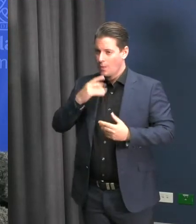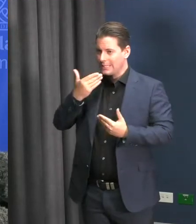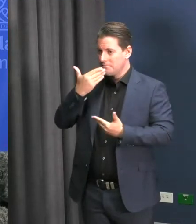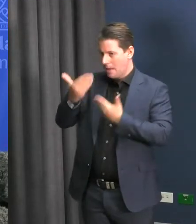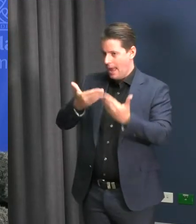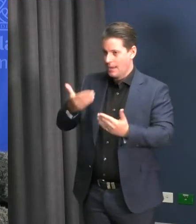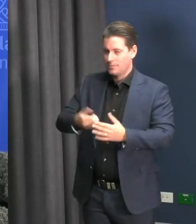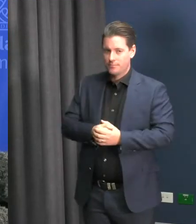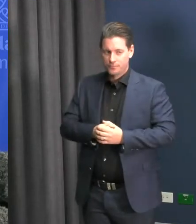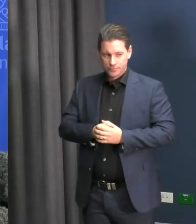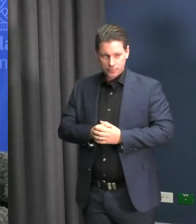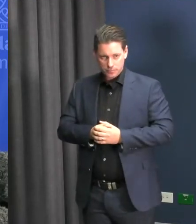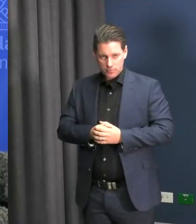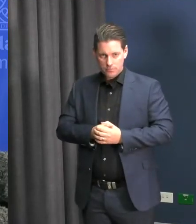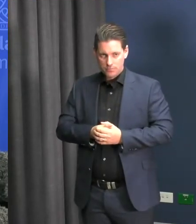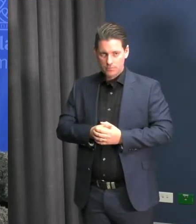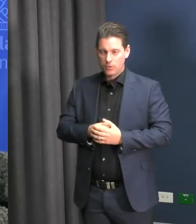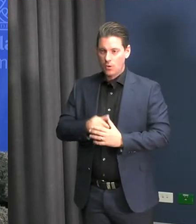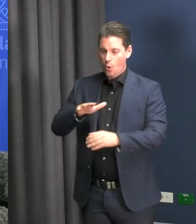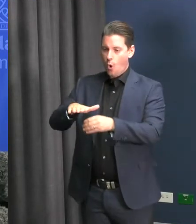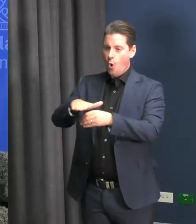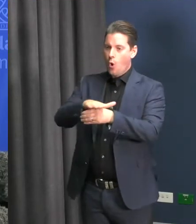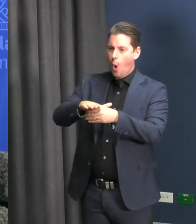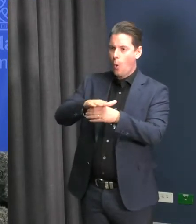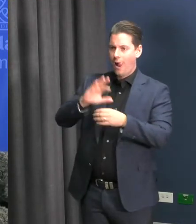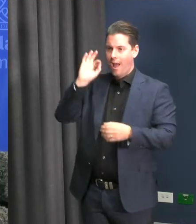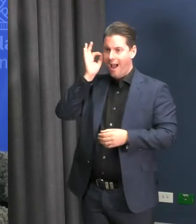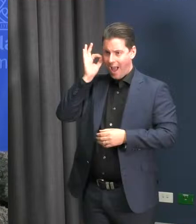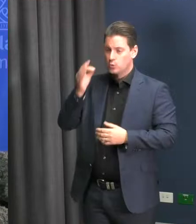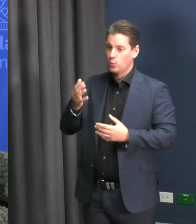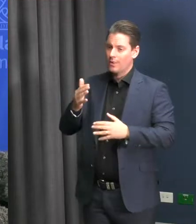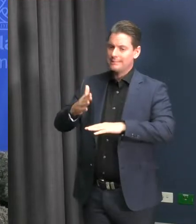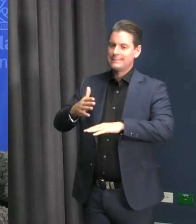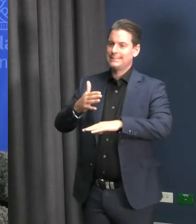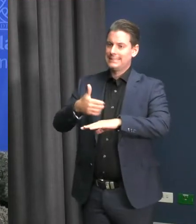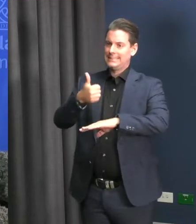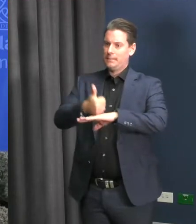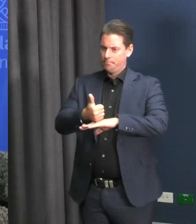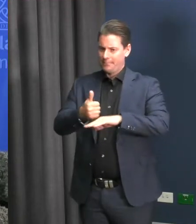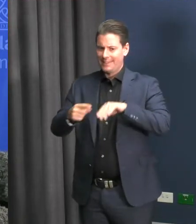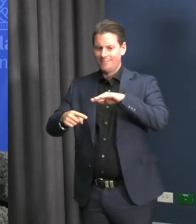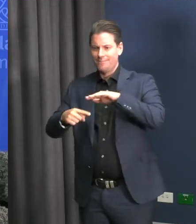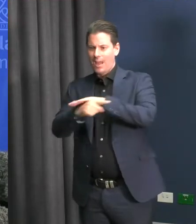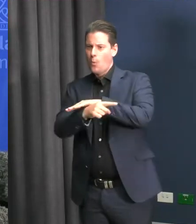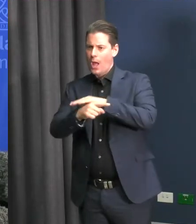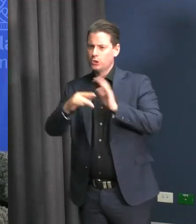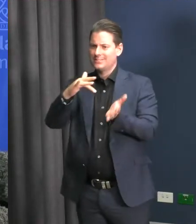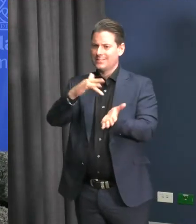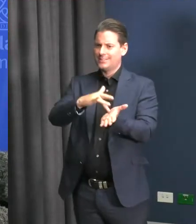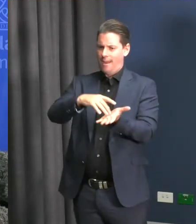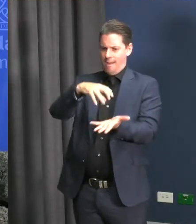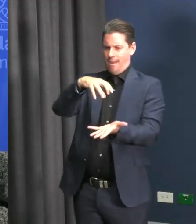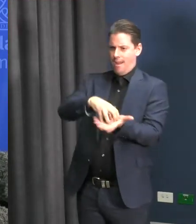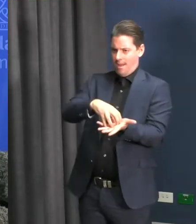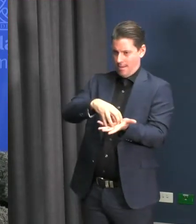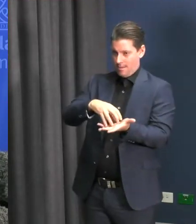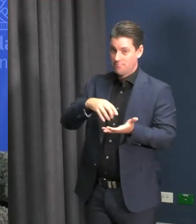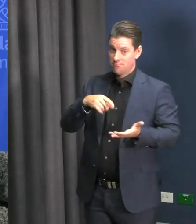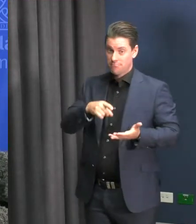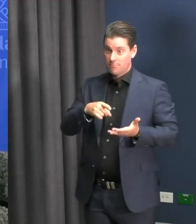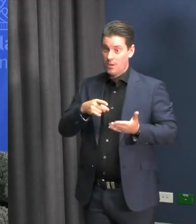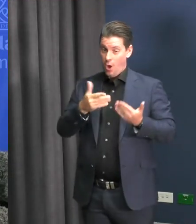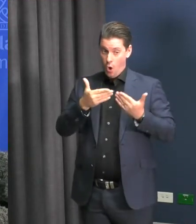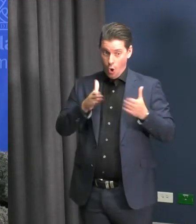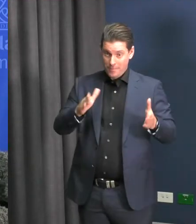local governments have put in place evacuation centres. They are open in many cases or in the